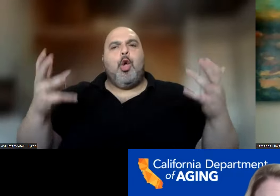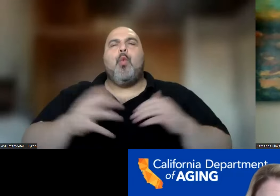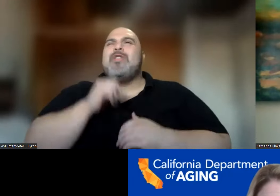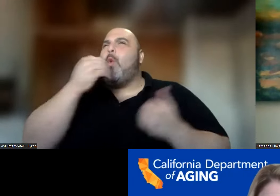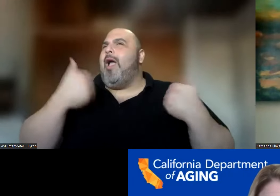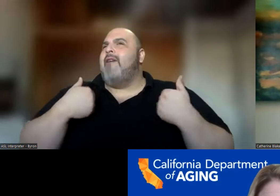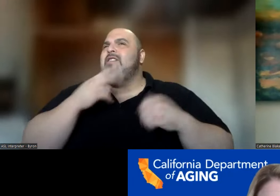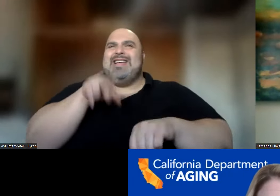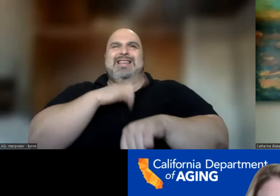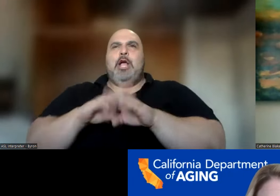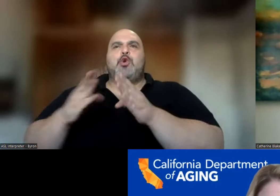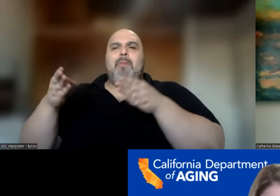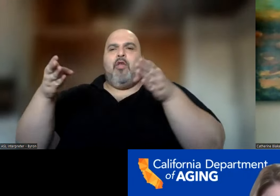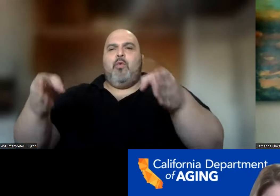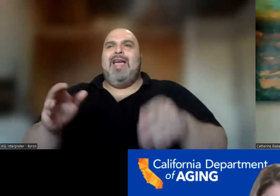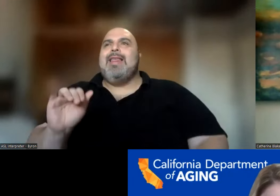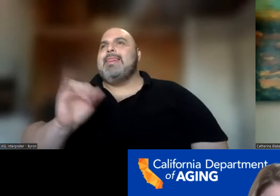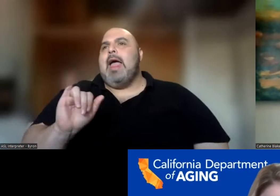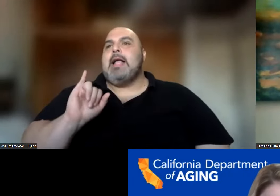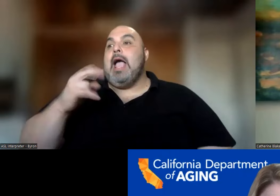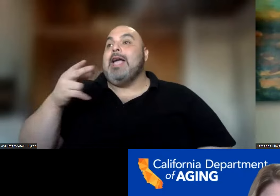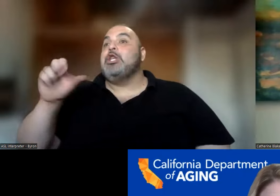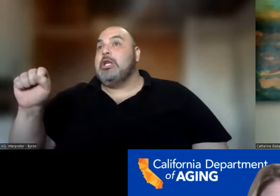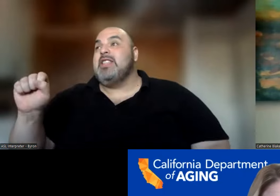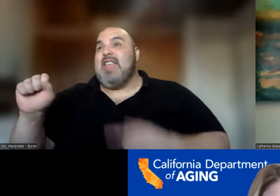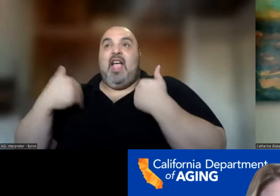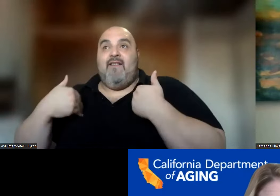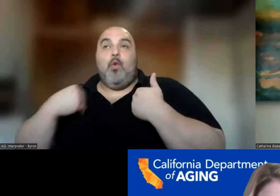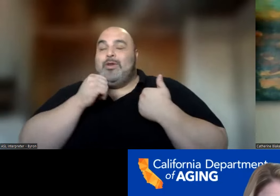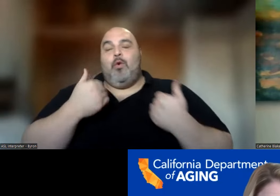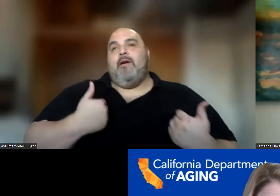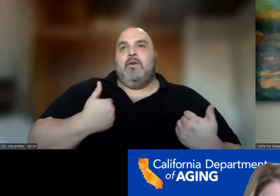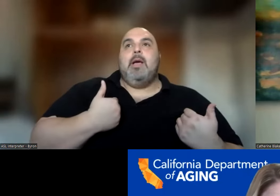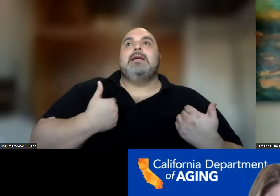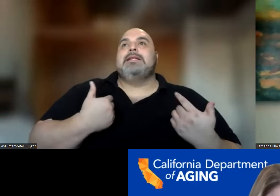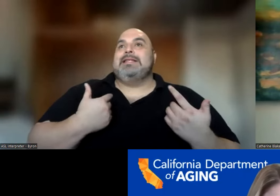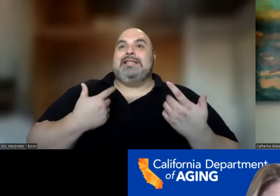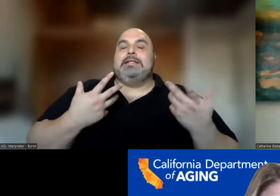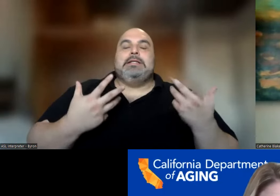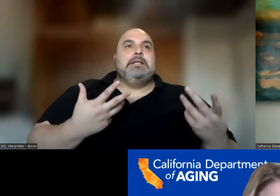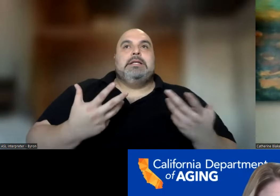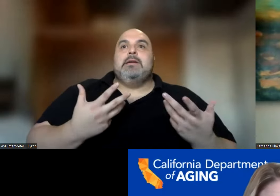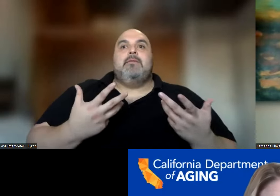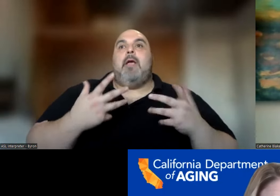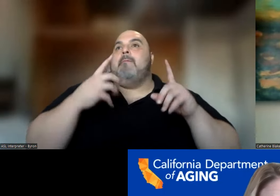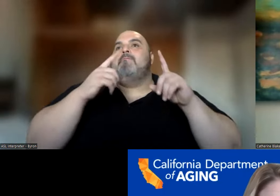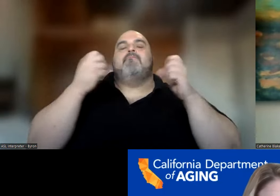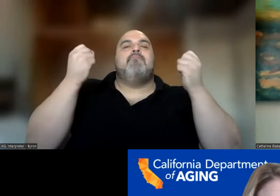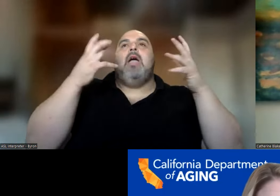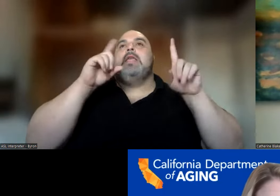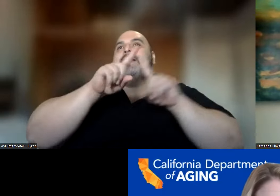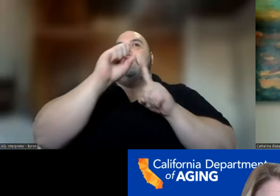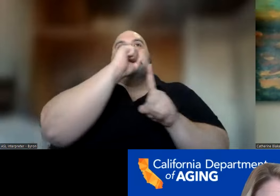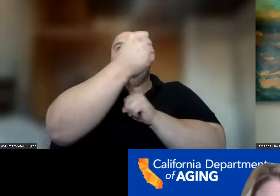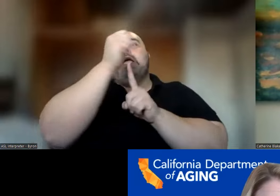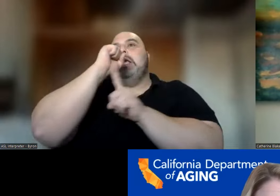a natural pathway like IHSS does, right? It's many different, they're in many different settings and programs